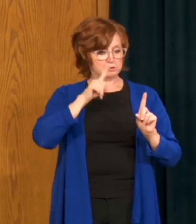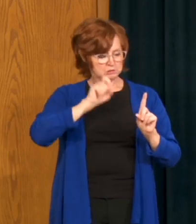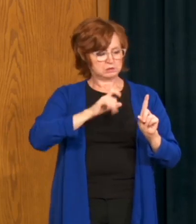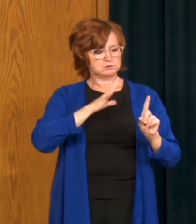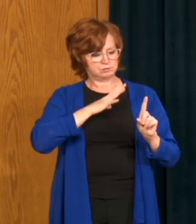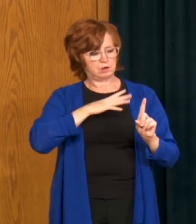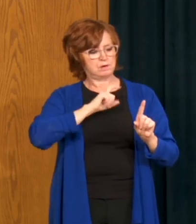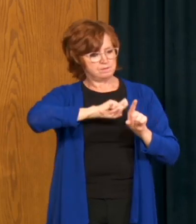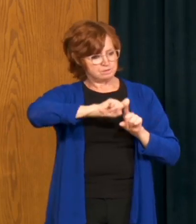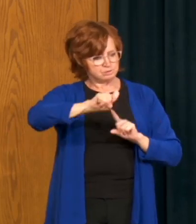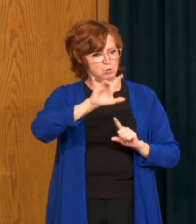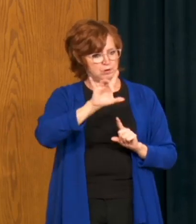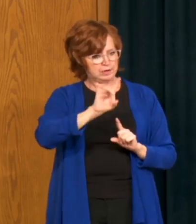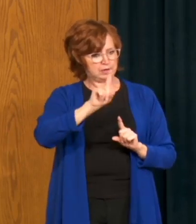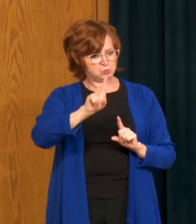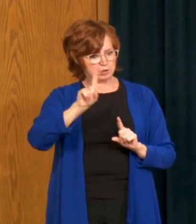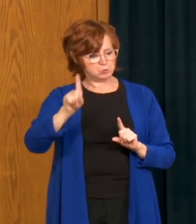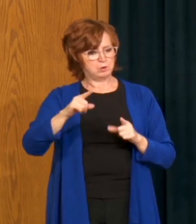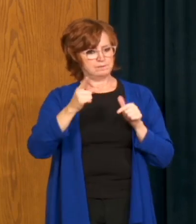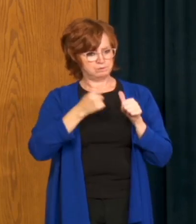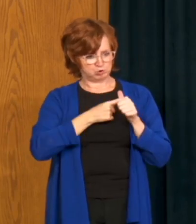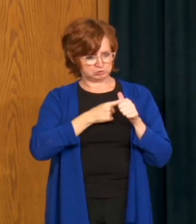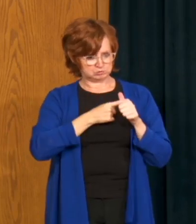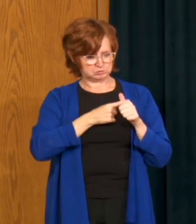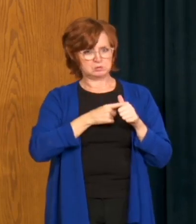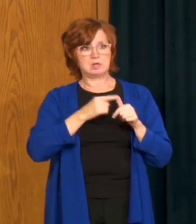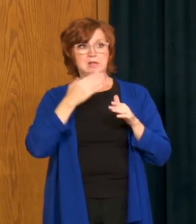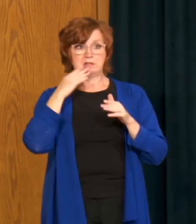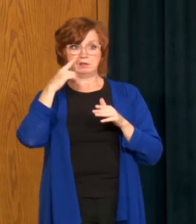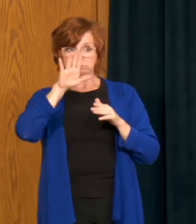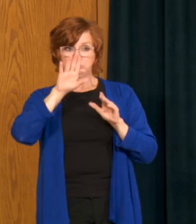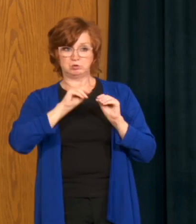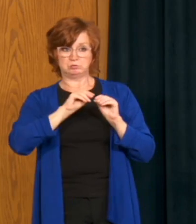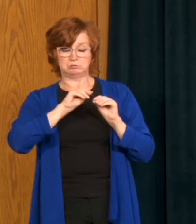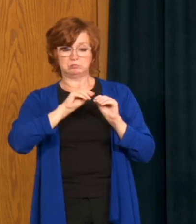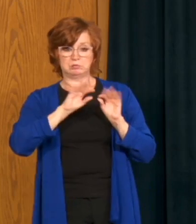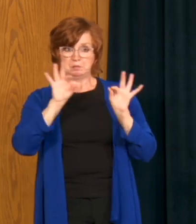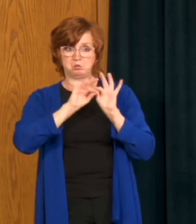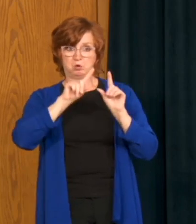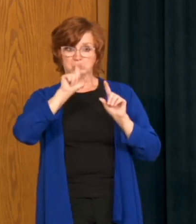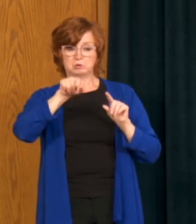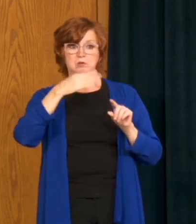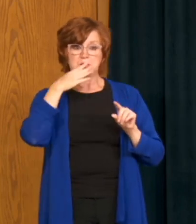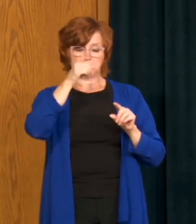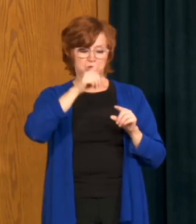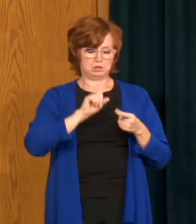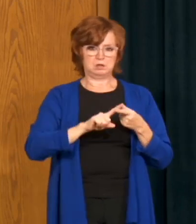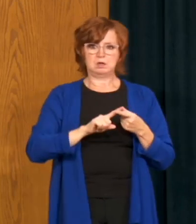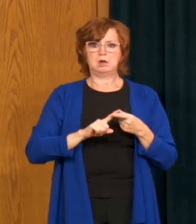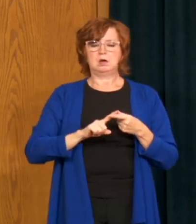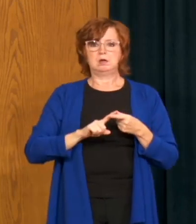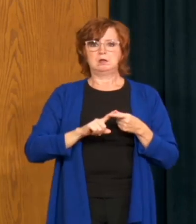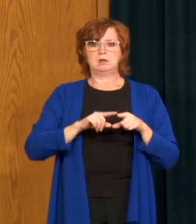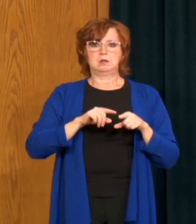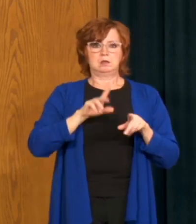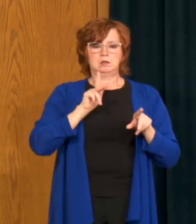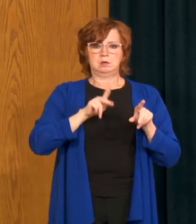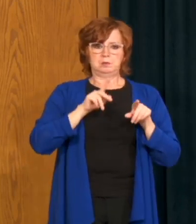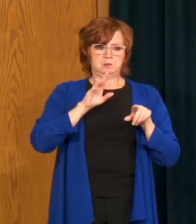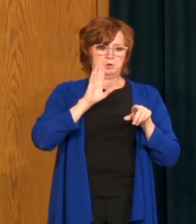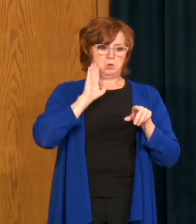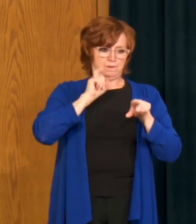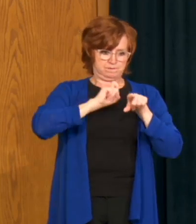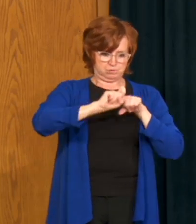call 811. But I think it is important to clarify, and thank you for the question, is that sometimes we get a question or 811 gets a question